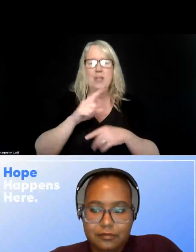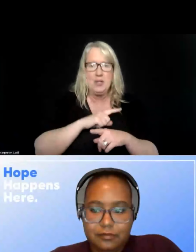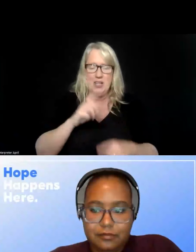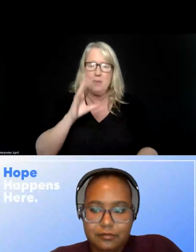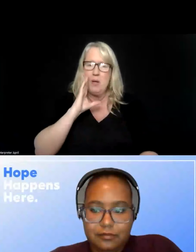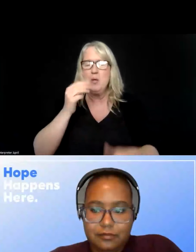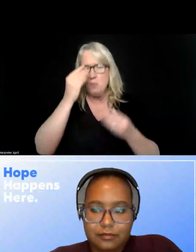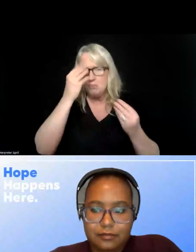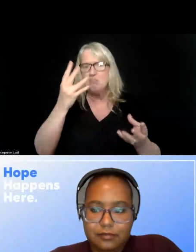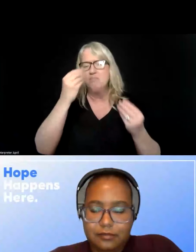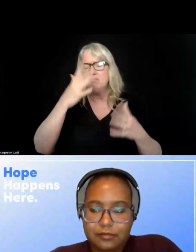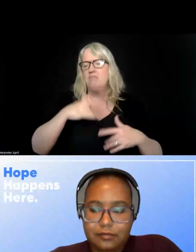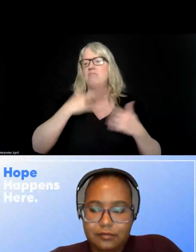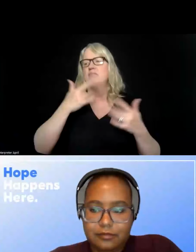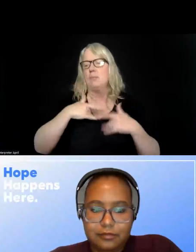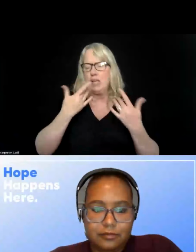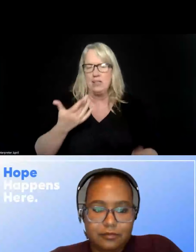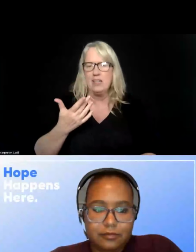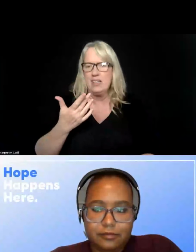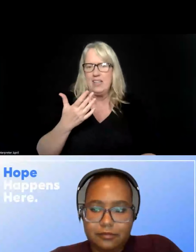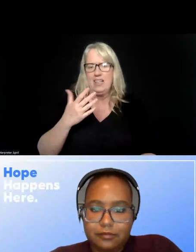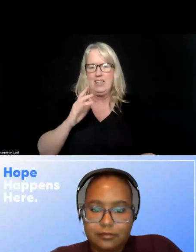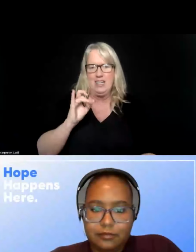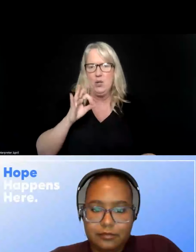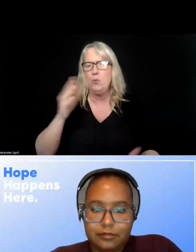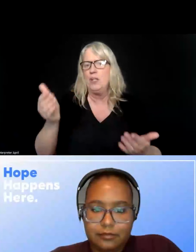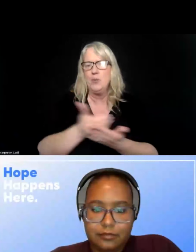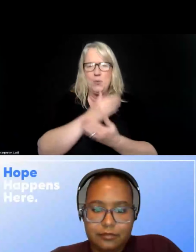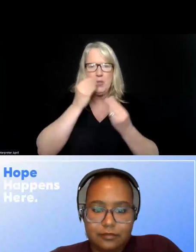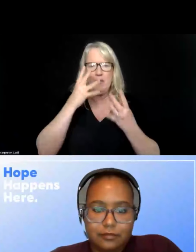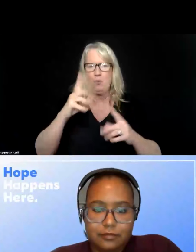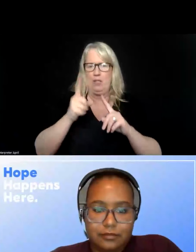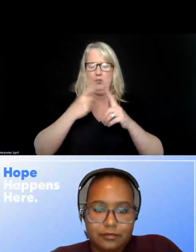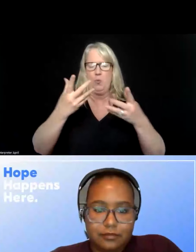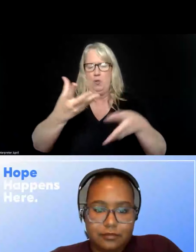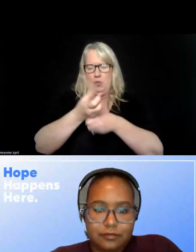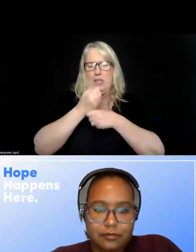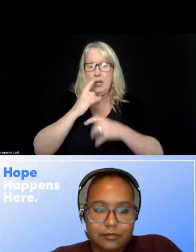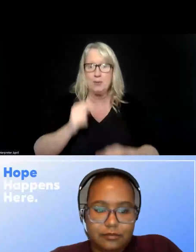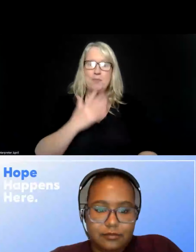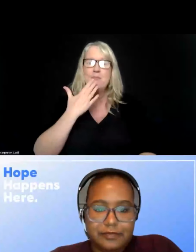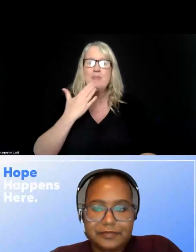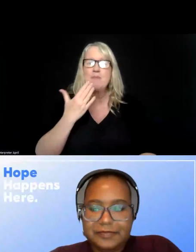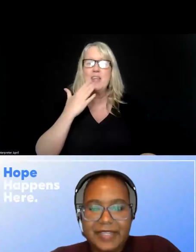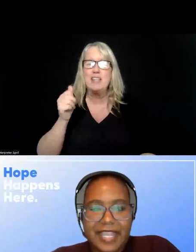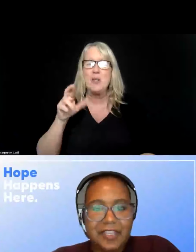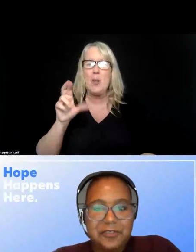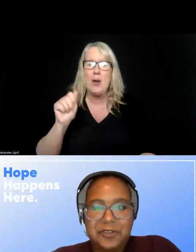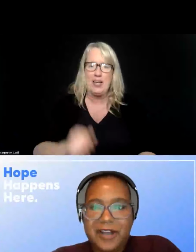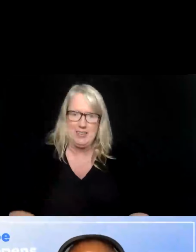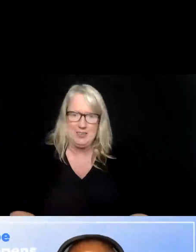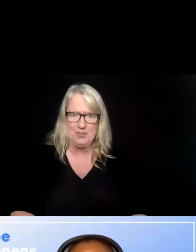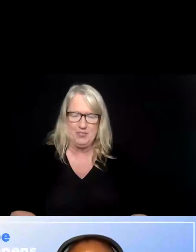keep everyone updated as we're able with new information as it comes available. Thanks, Laura. Thank